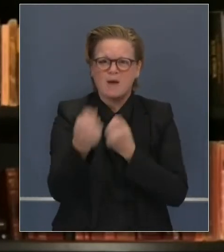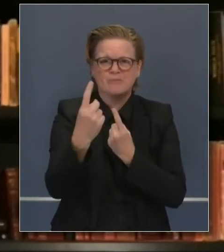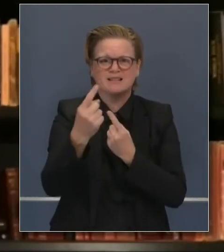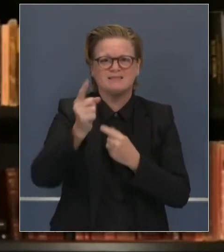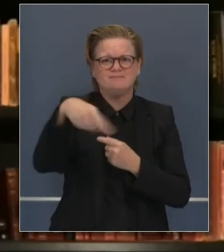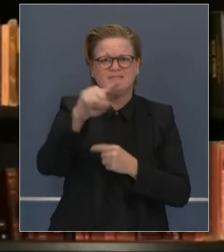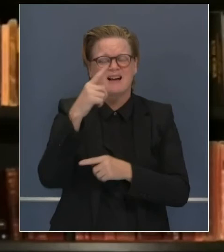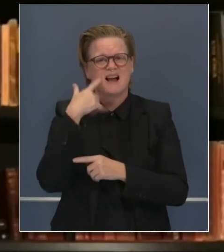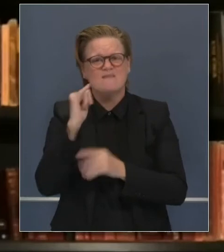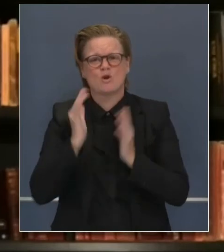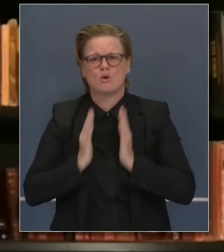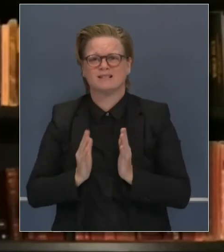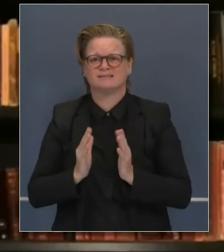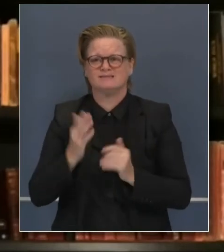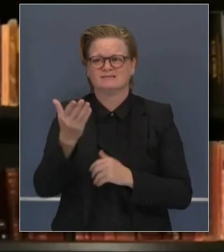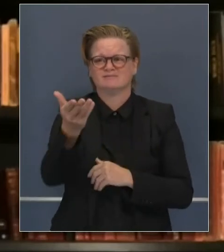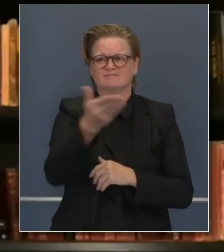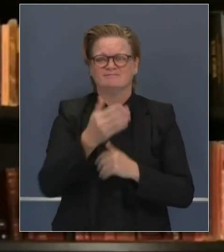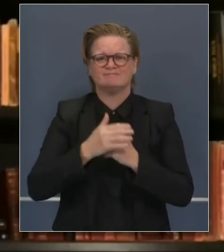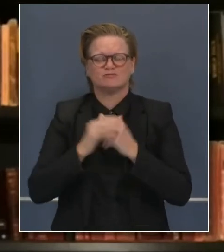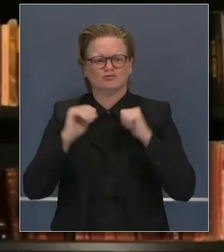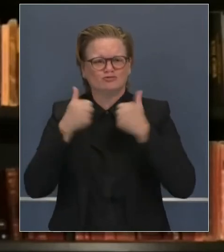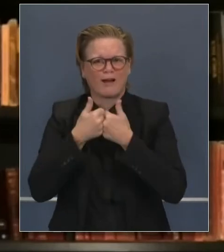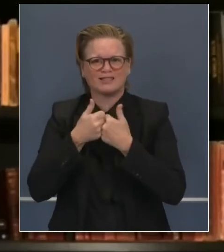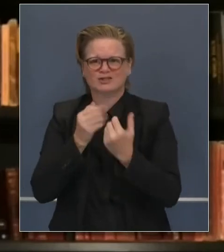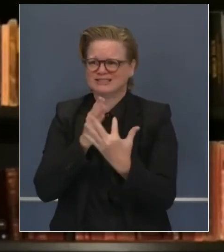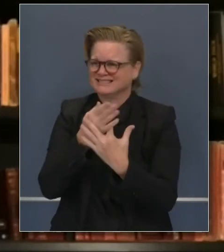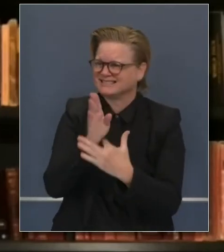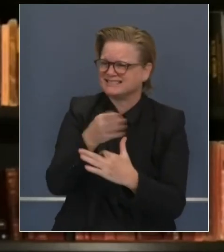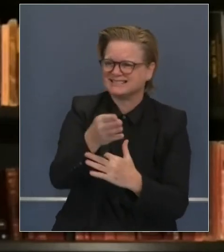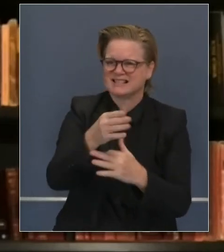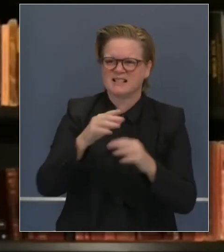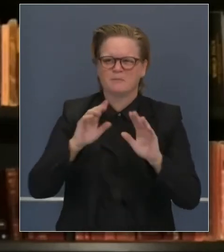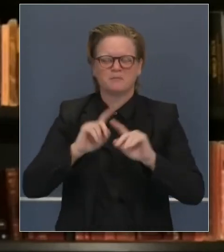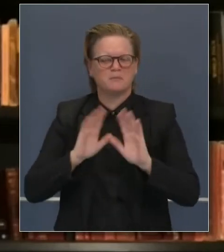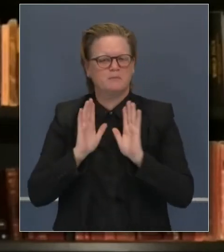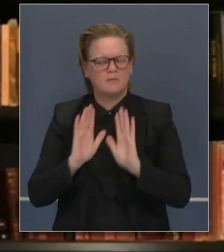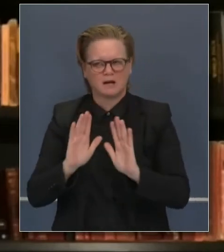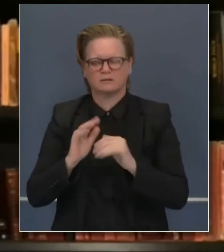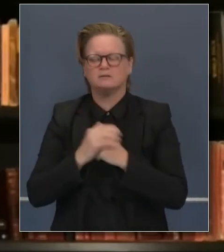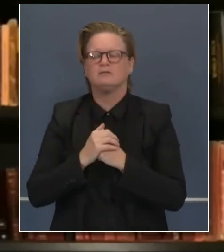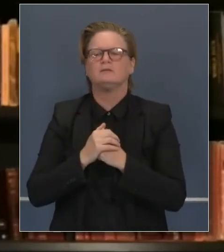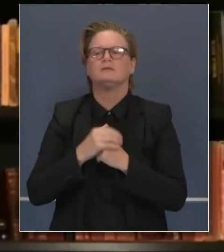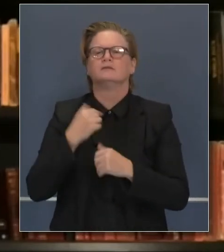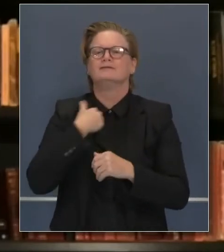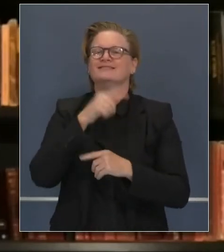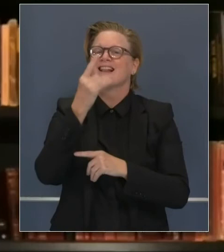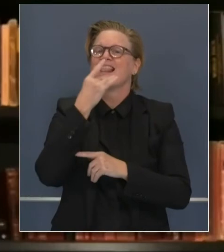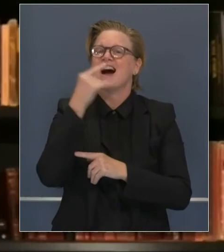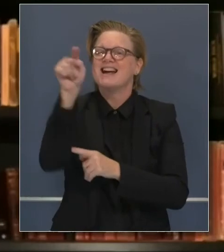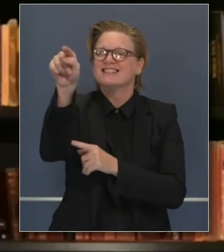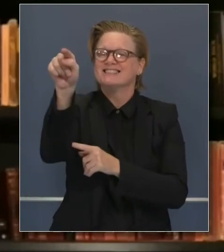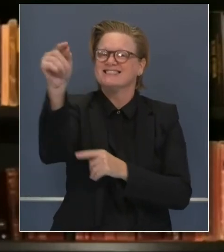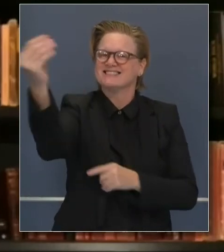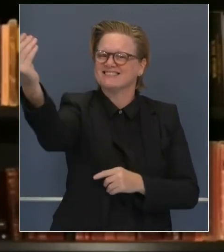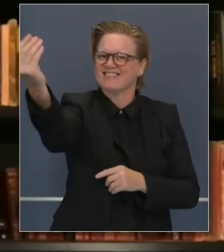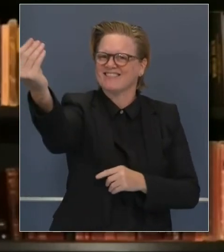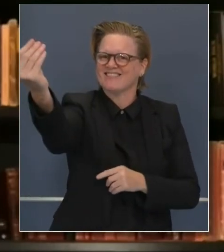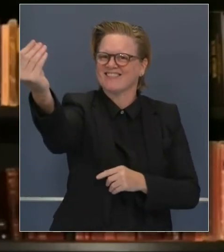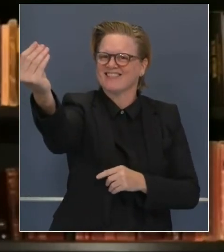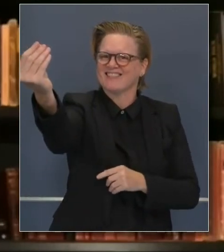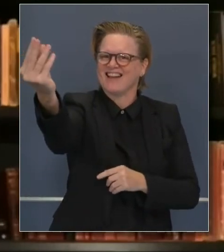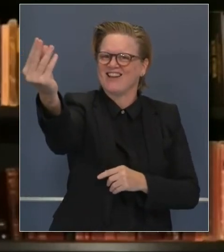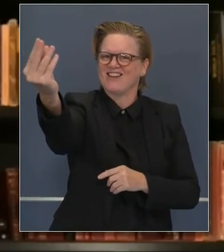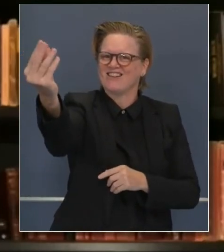moment. We have light at the end of the tunnel. This is not a marathon any longer. This is a sprint. We are not